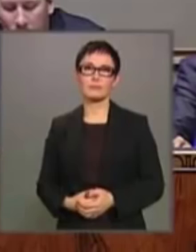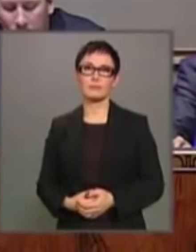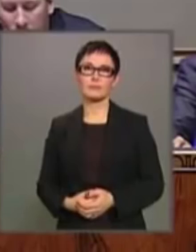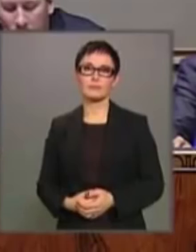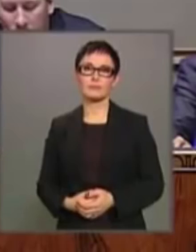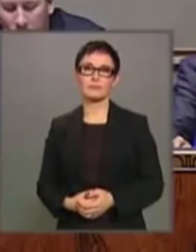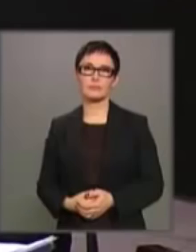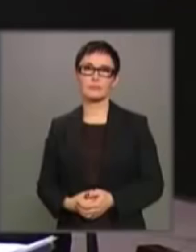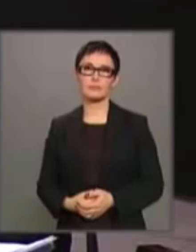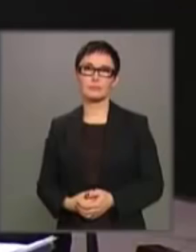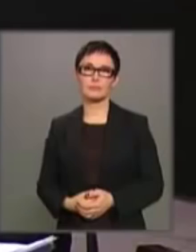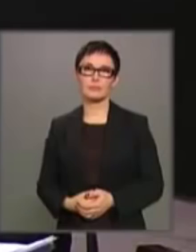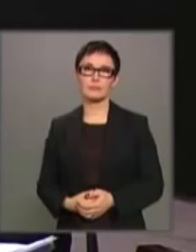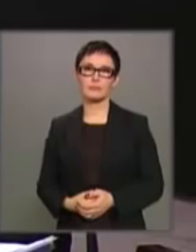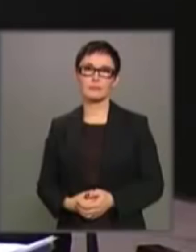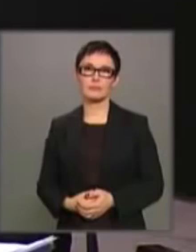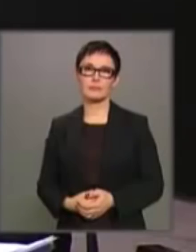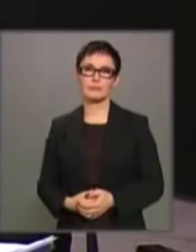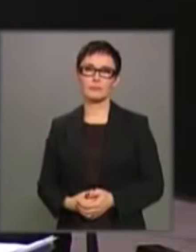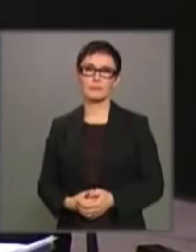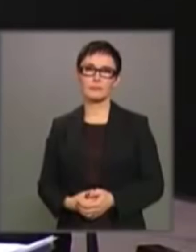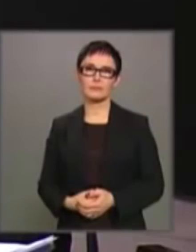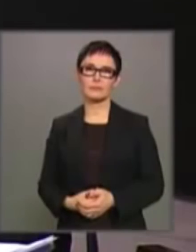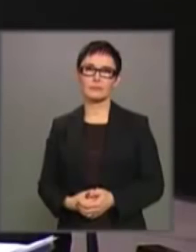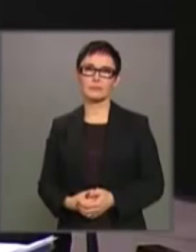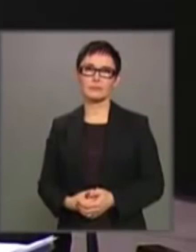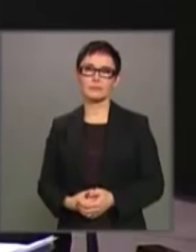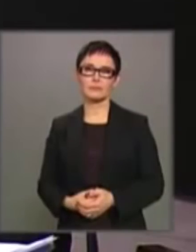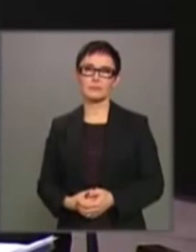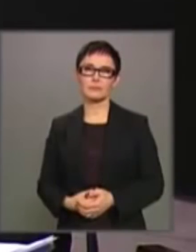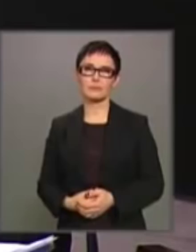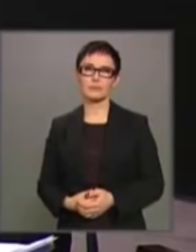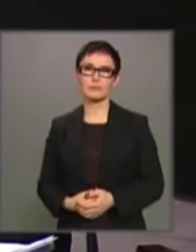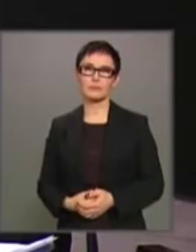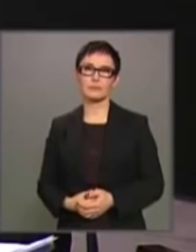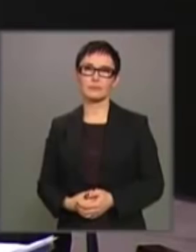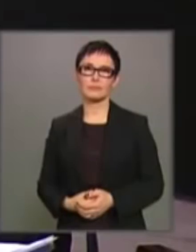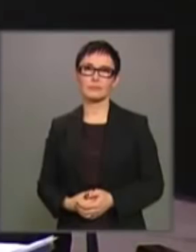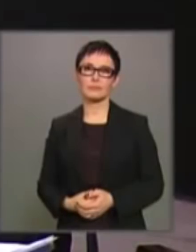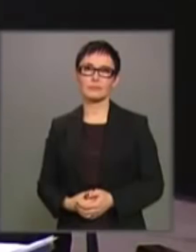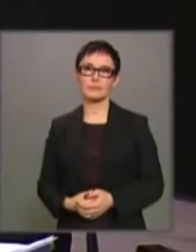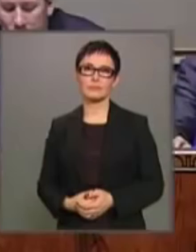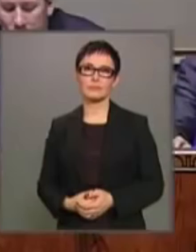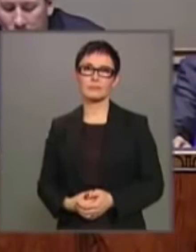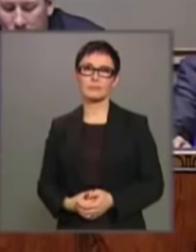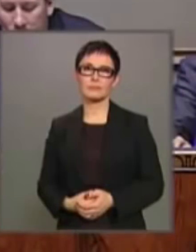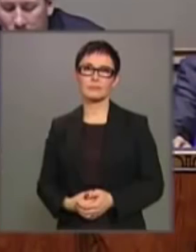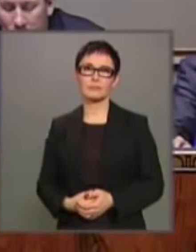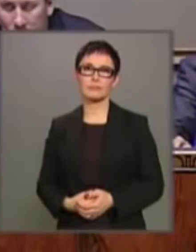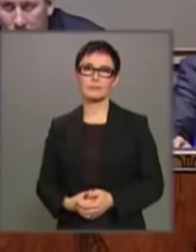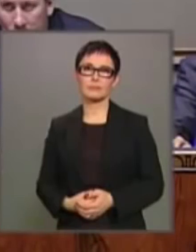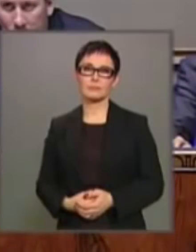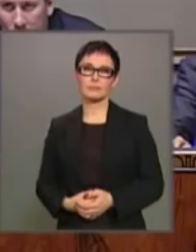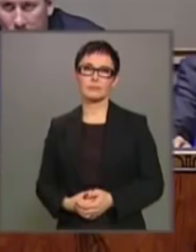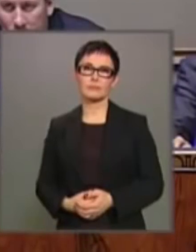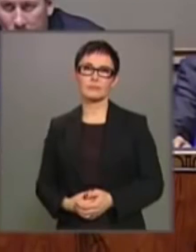this. Because when experts looked at the actual reform, they said, hey, wait a minute, it looks like